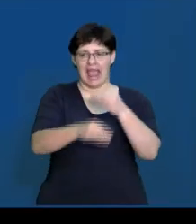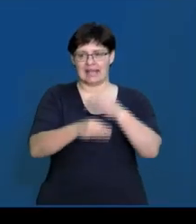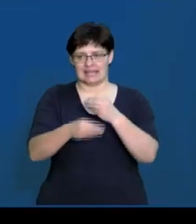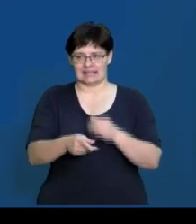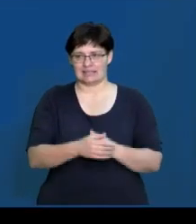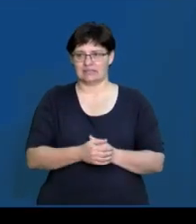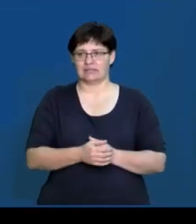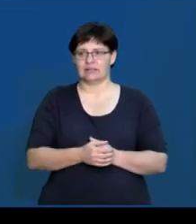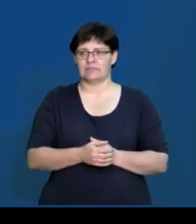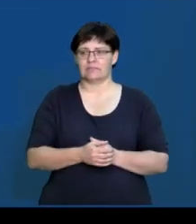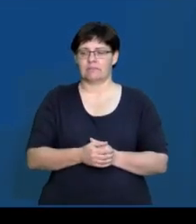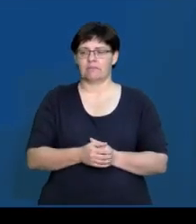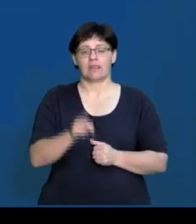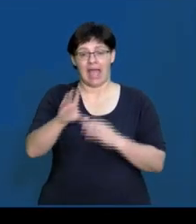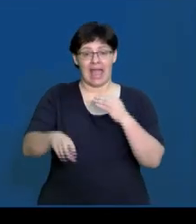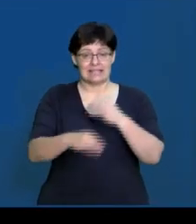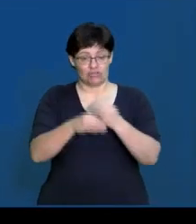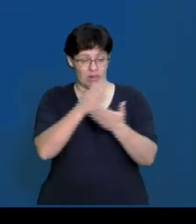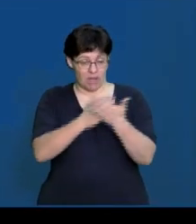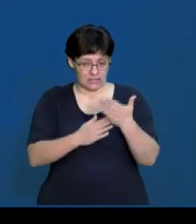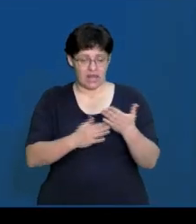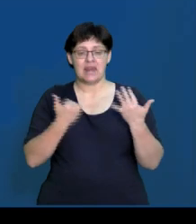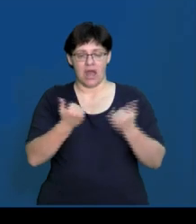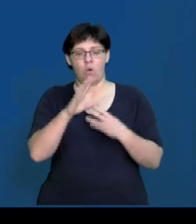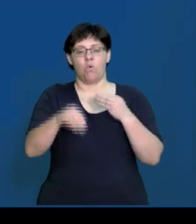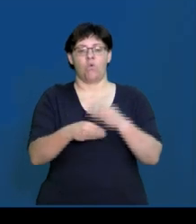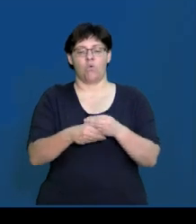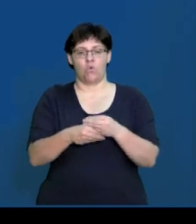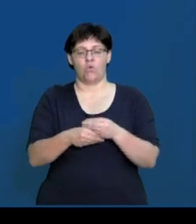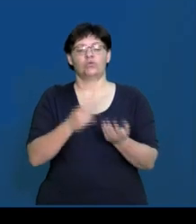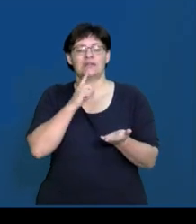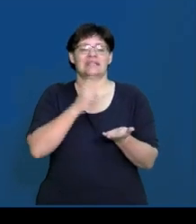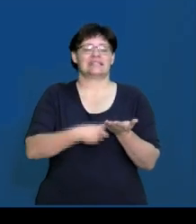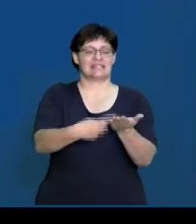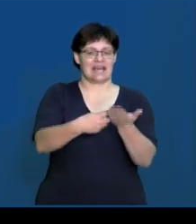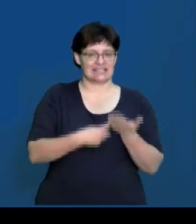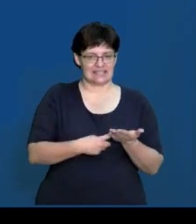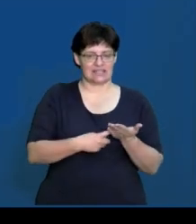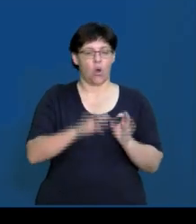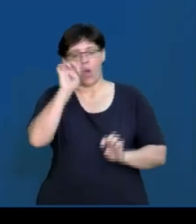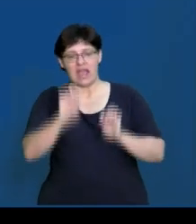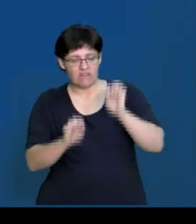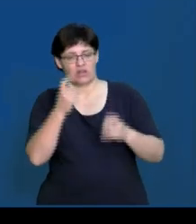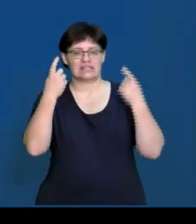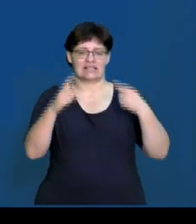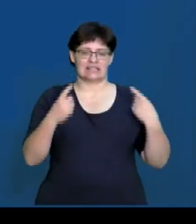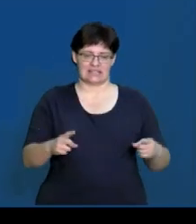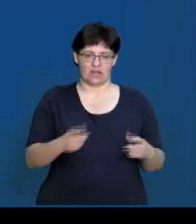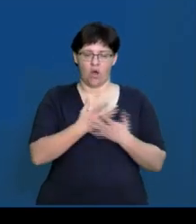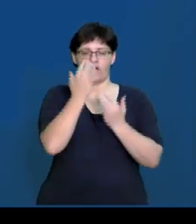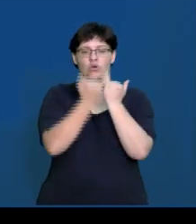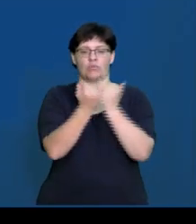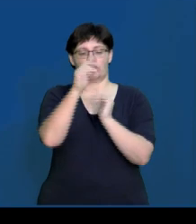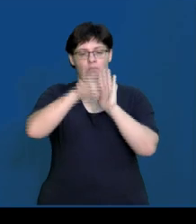our additional part, right? The additional part you need now to discuss or to evaluate the